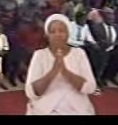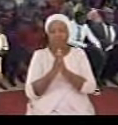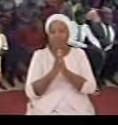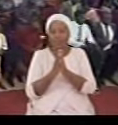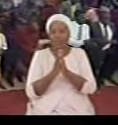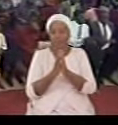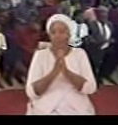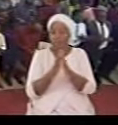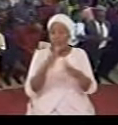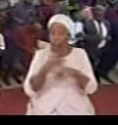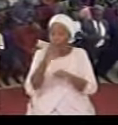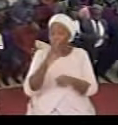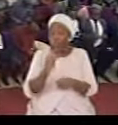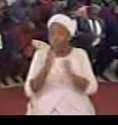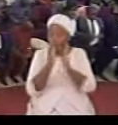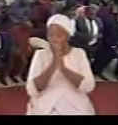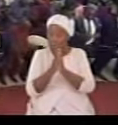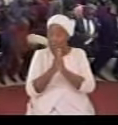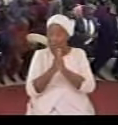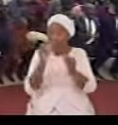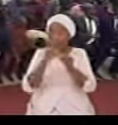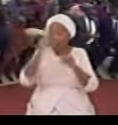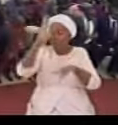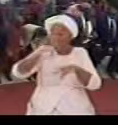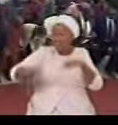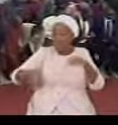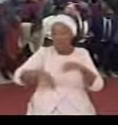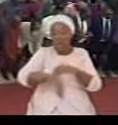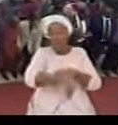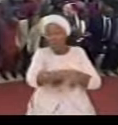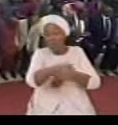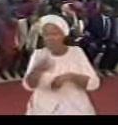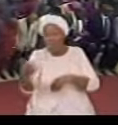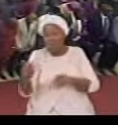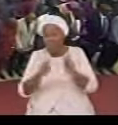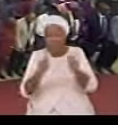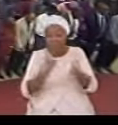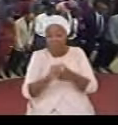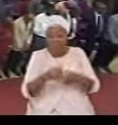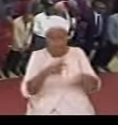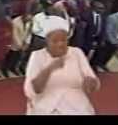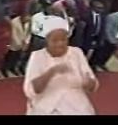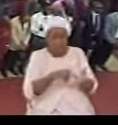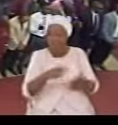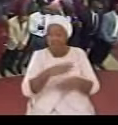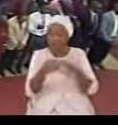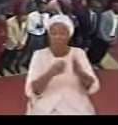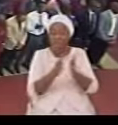You should pray beyond all the prayers you prayed during the year.